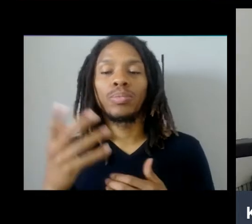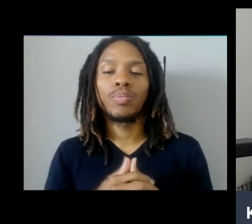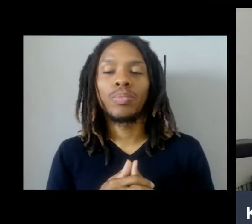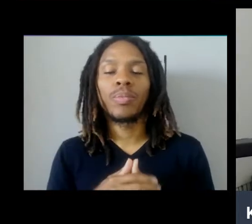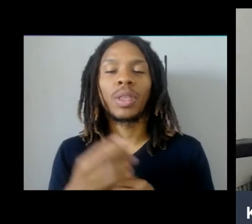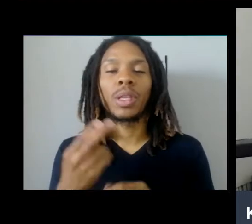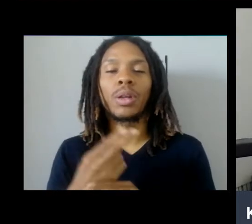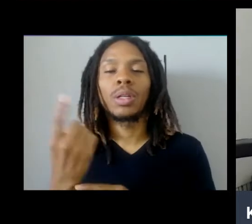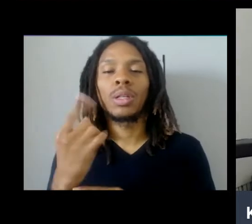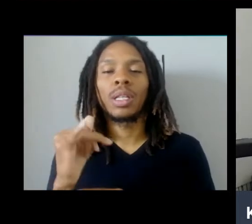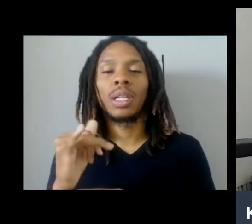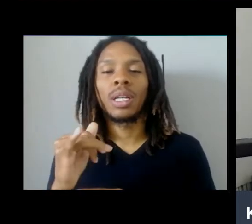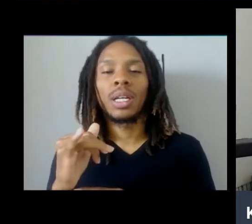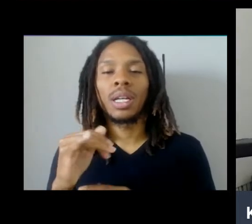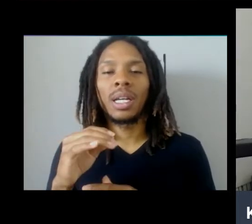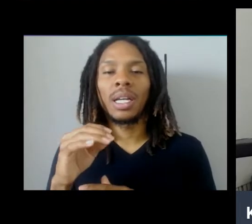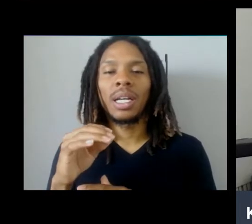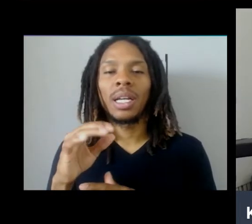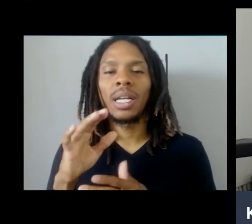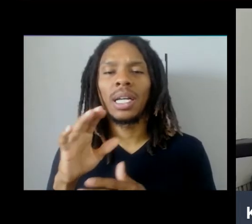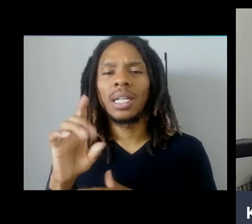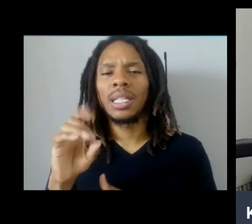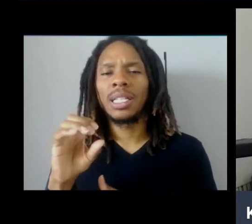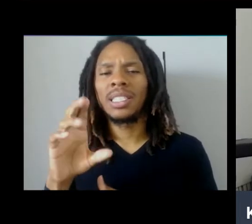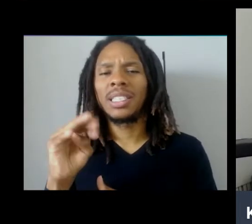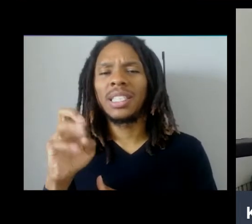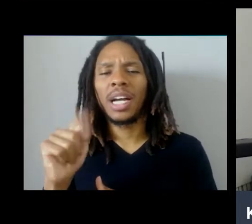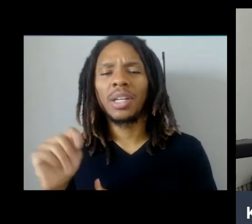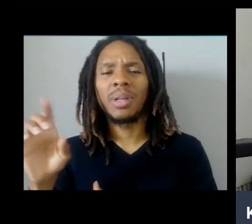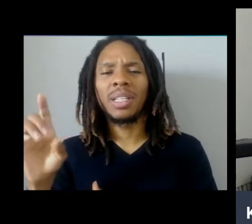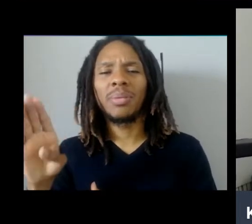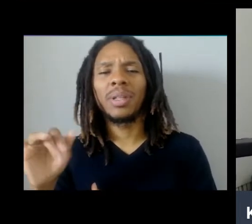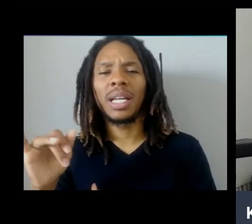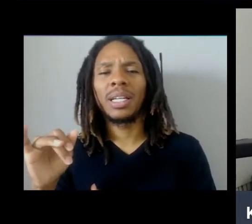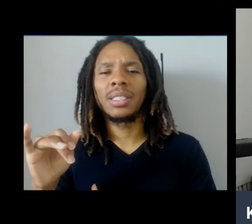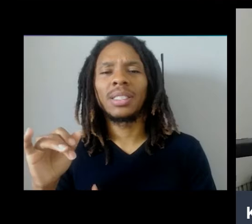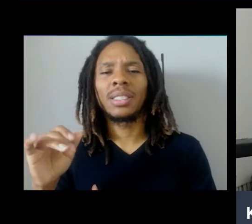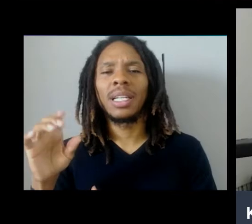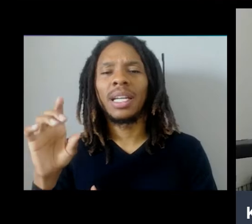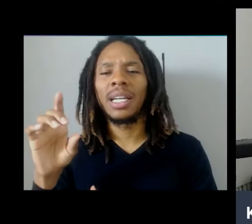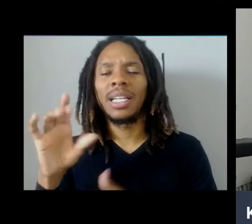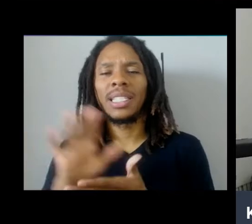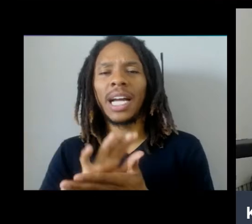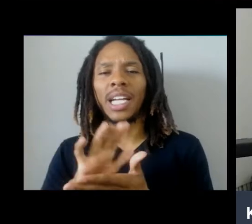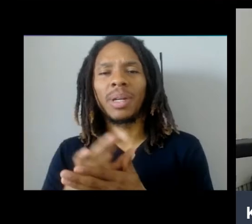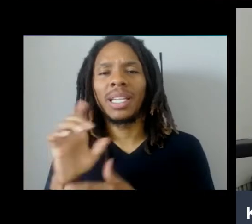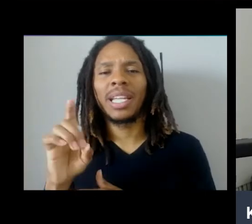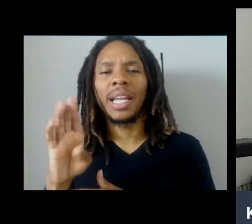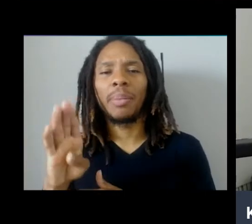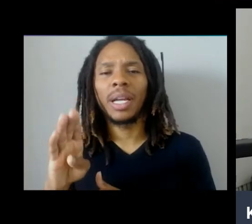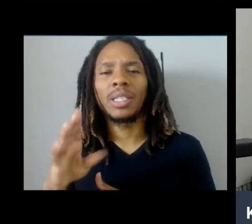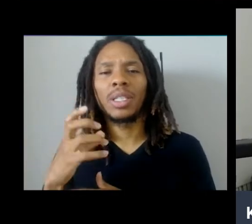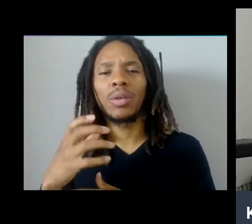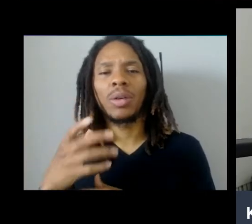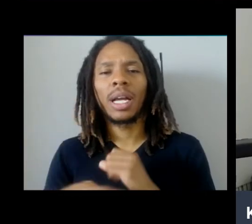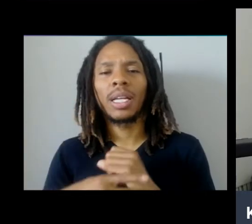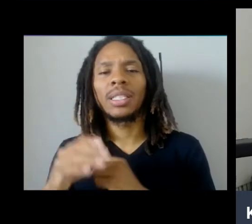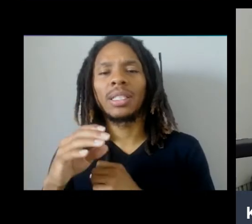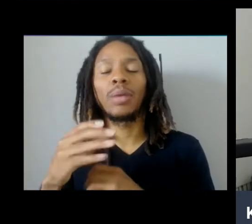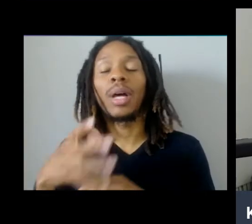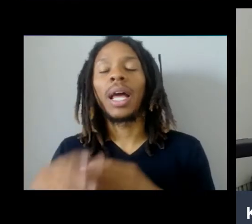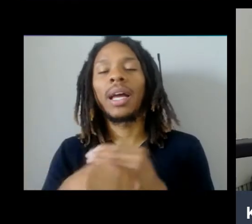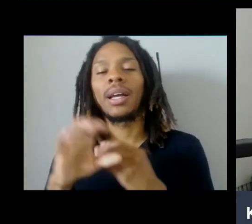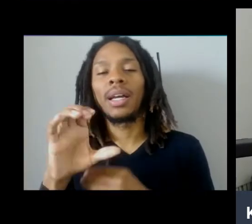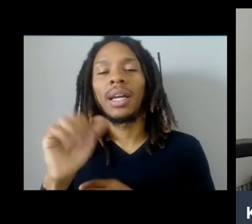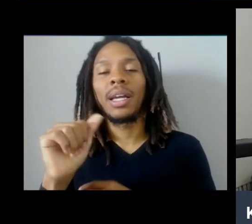like DocumentDB, which is a native JSON document database, you might want to add a cache on top of that. Then you can use